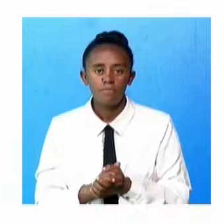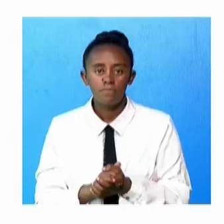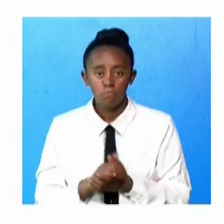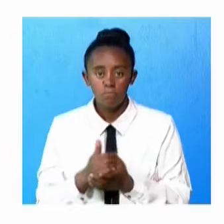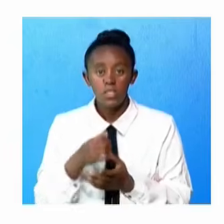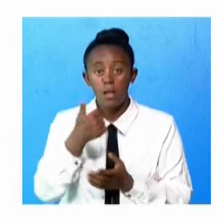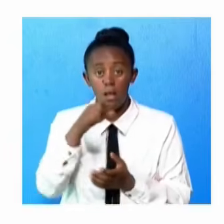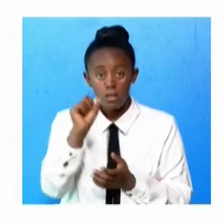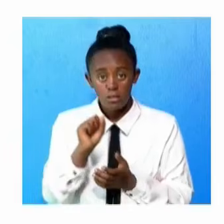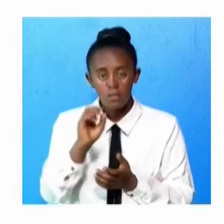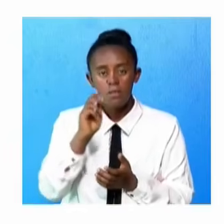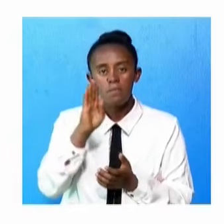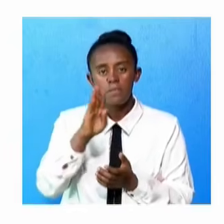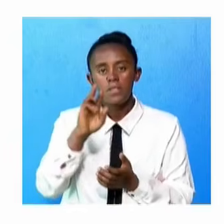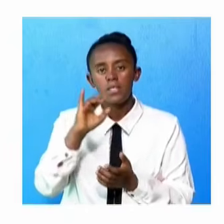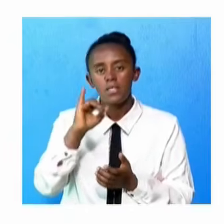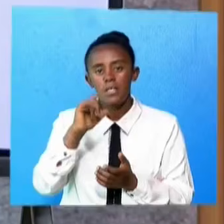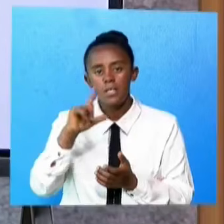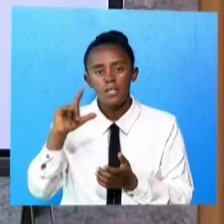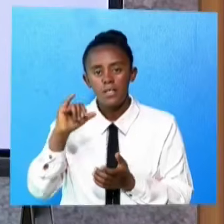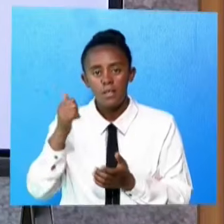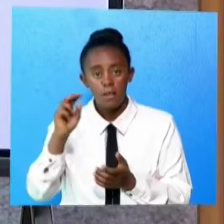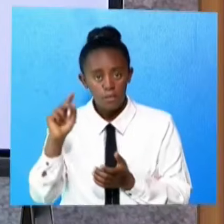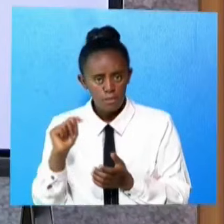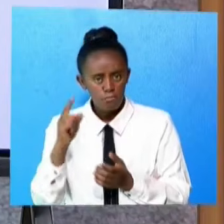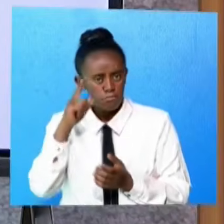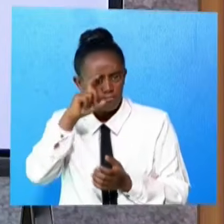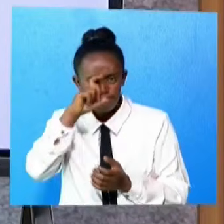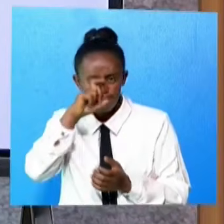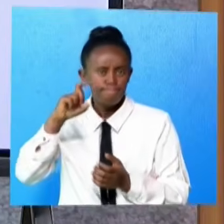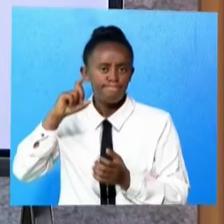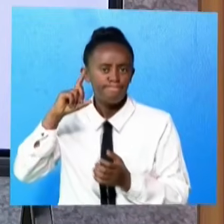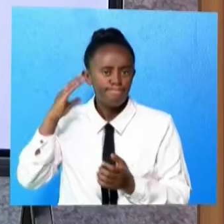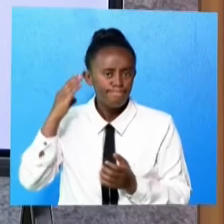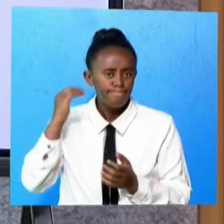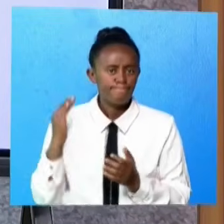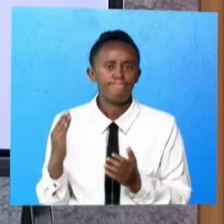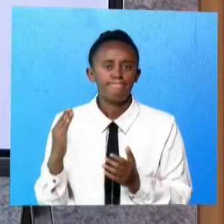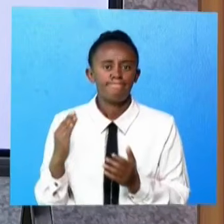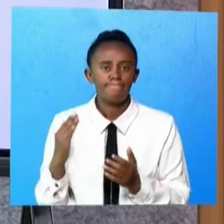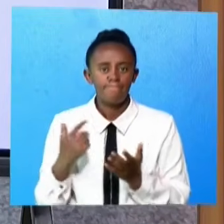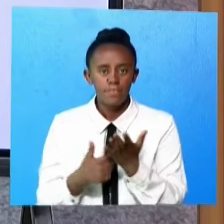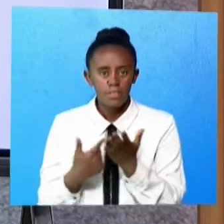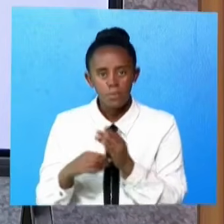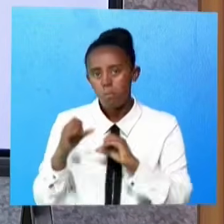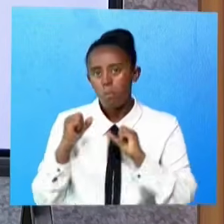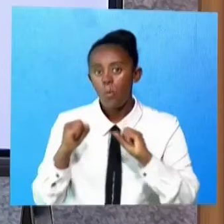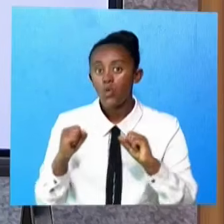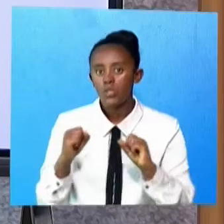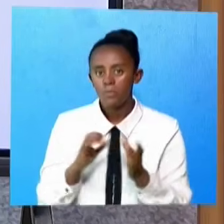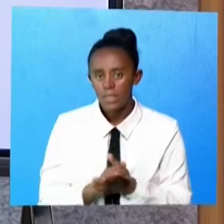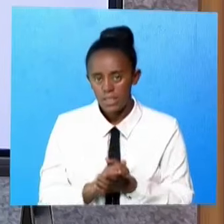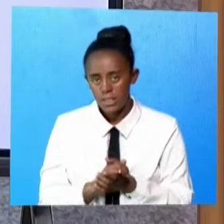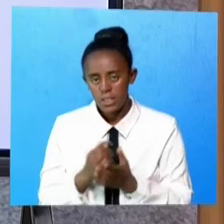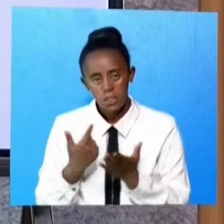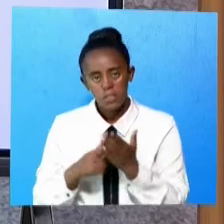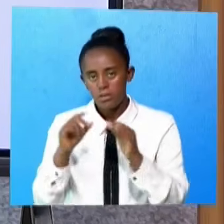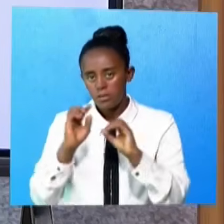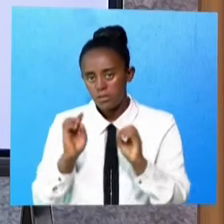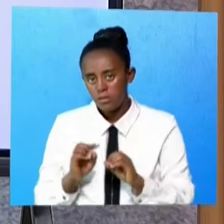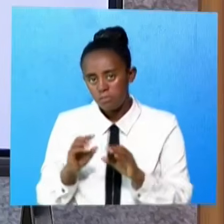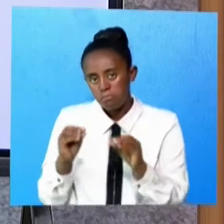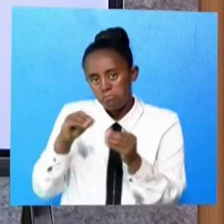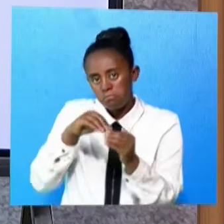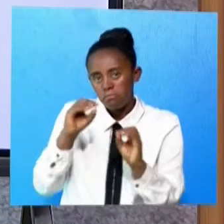As brilliant as. You see? Brilliant is possible in the case of this structure. Yeah. Don't